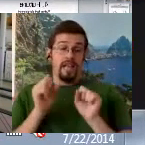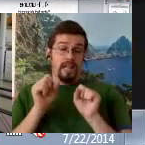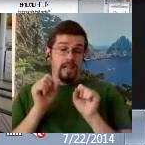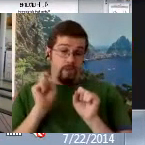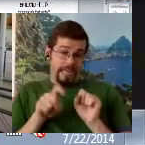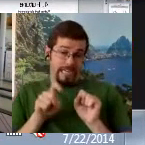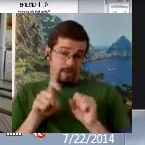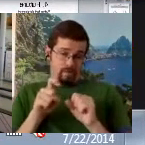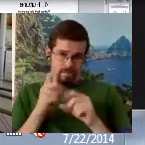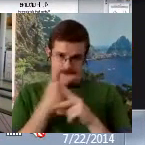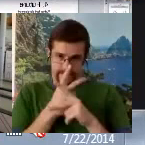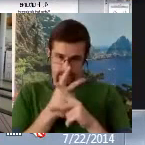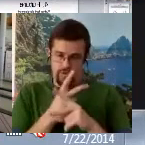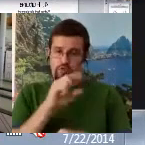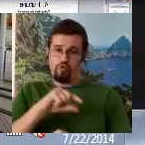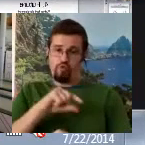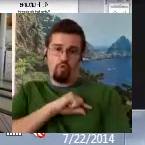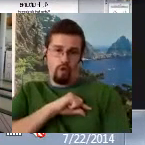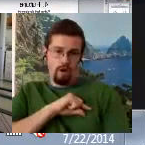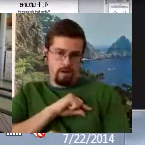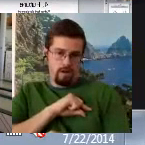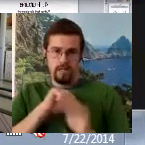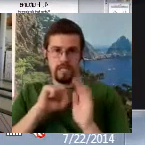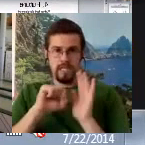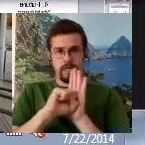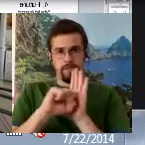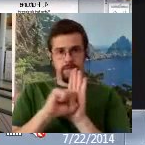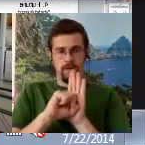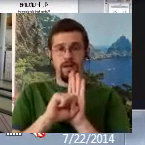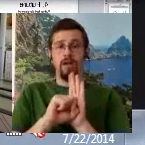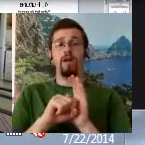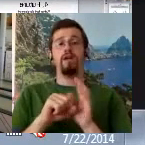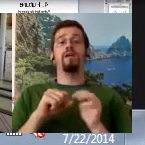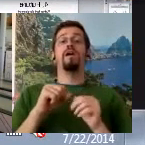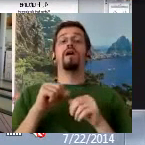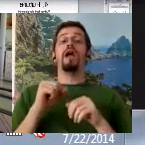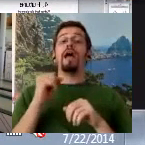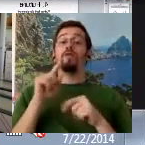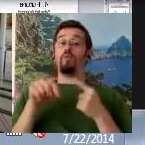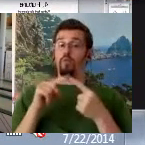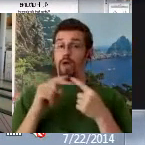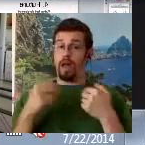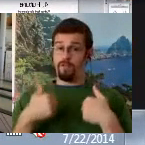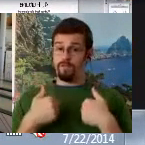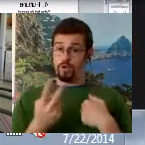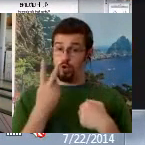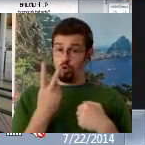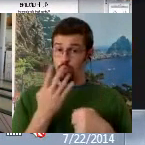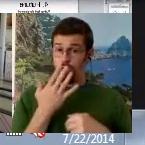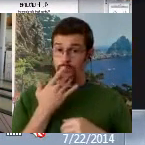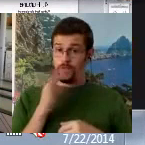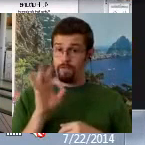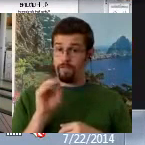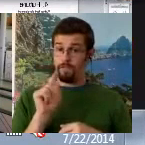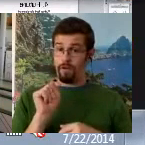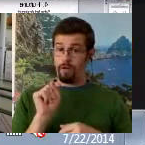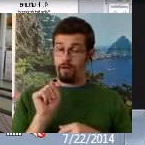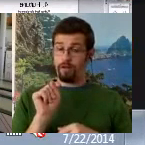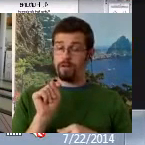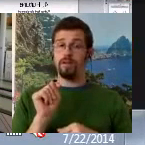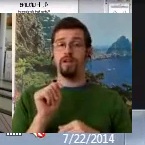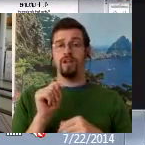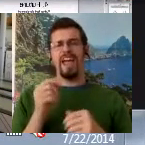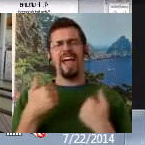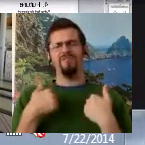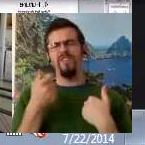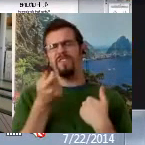symbols. We need to make sure that we have a working two-color font. And there are some margin